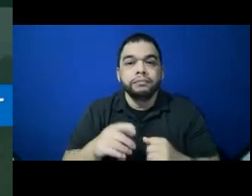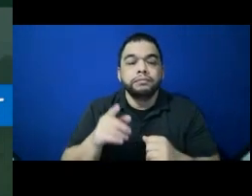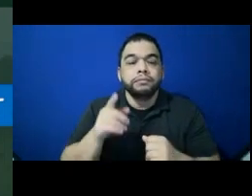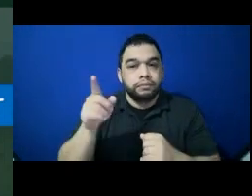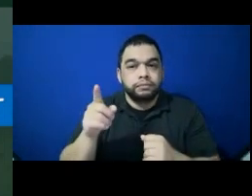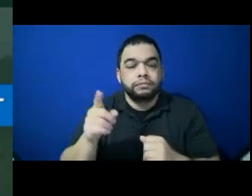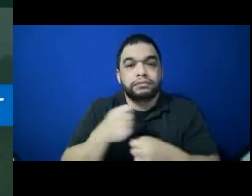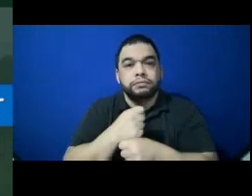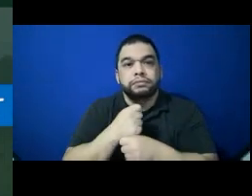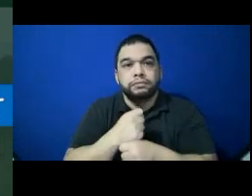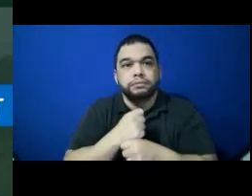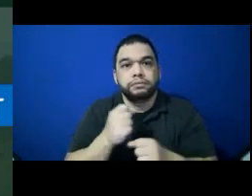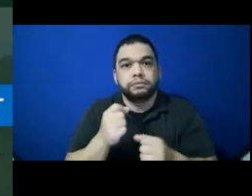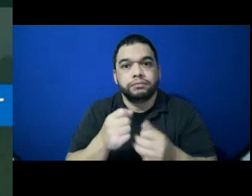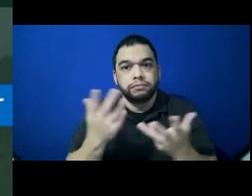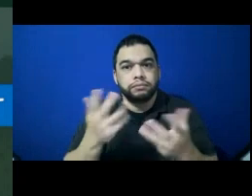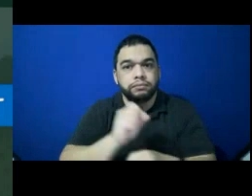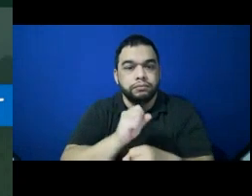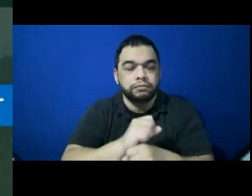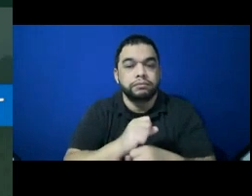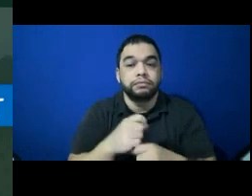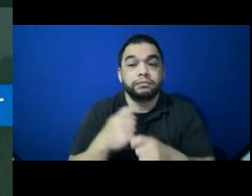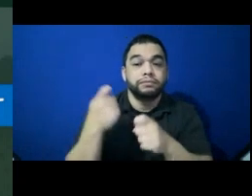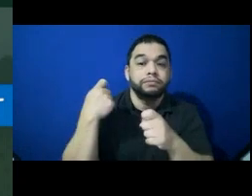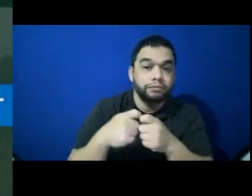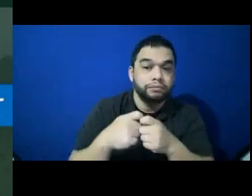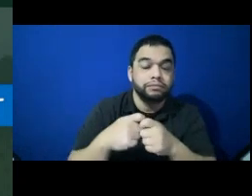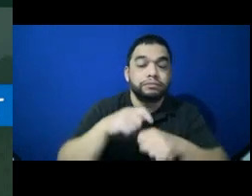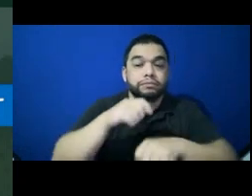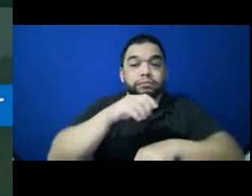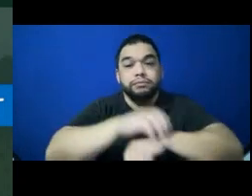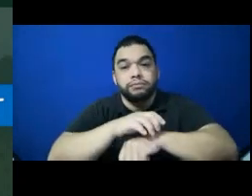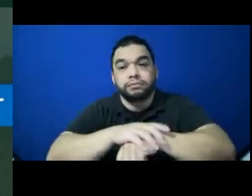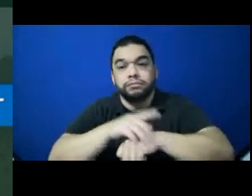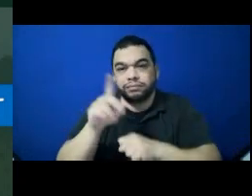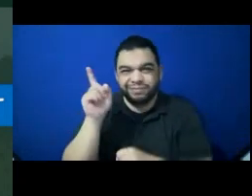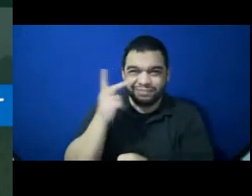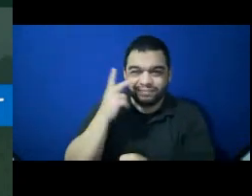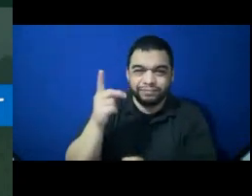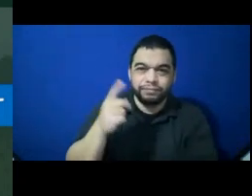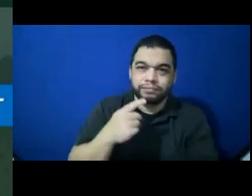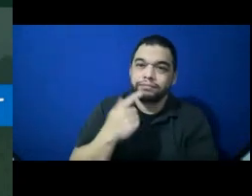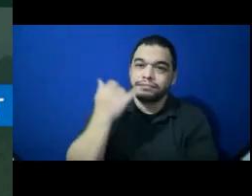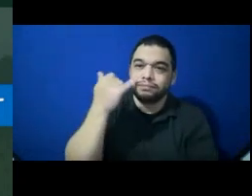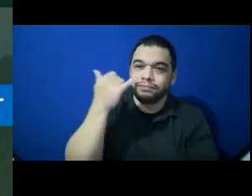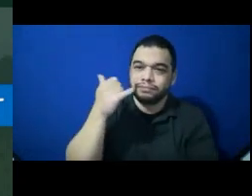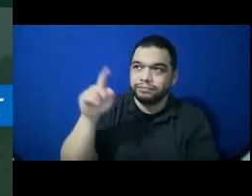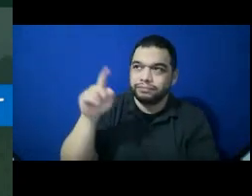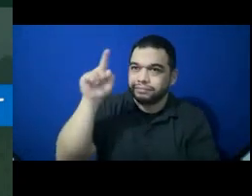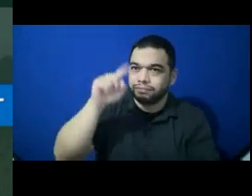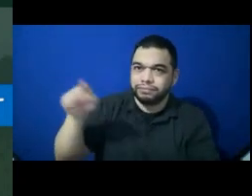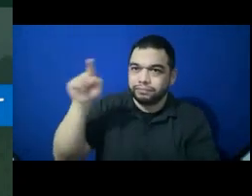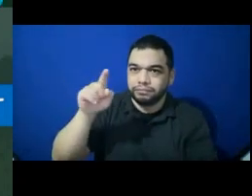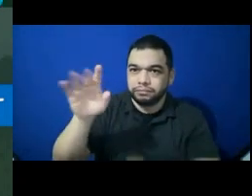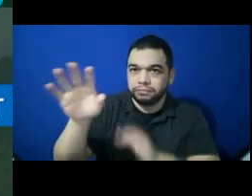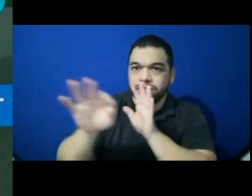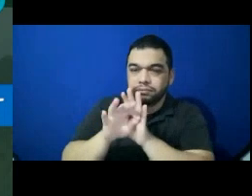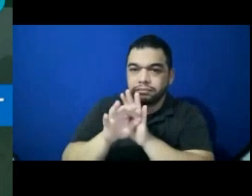climate literacy module. This content is in English and Spanish. You're going to be able to